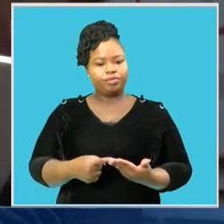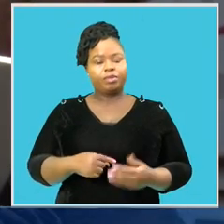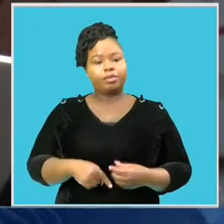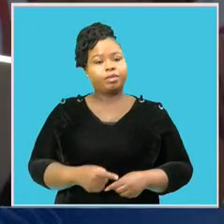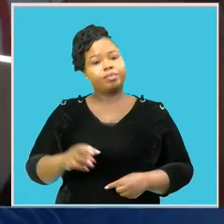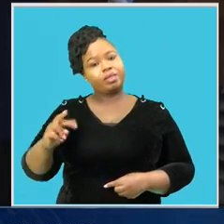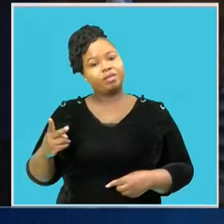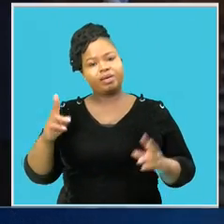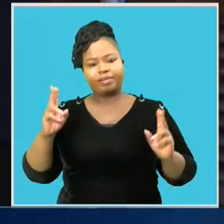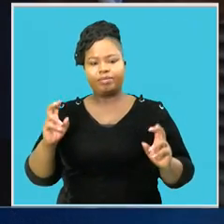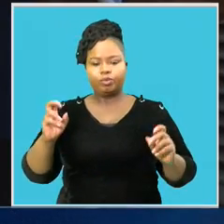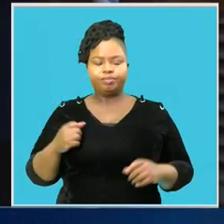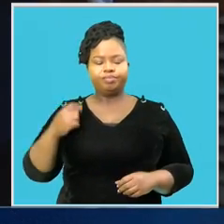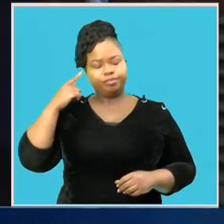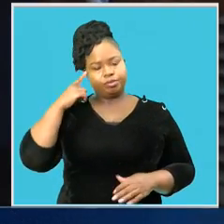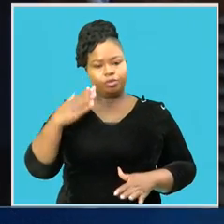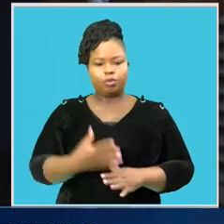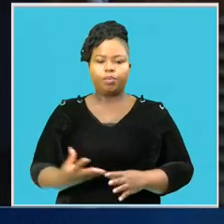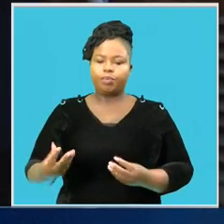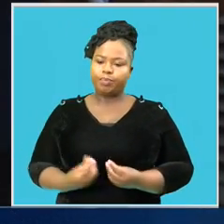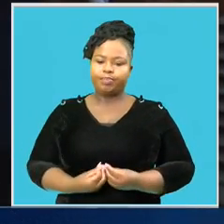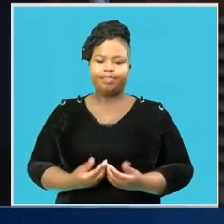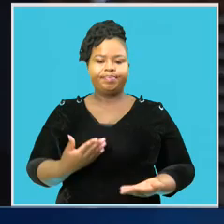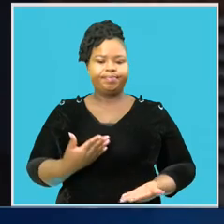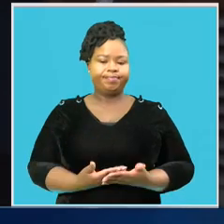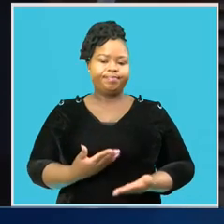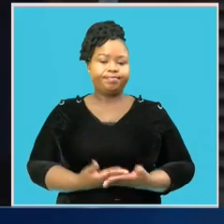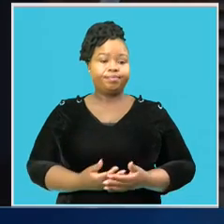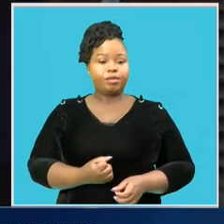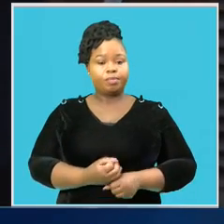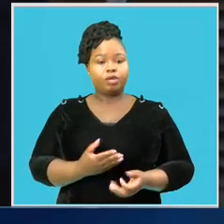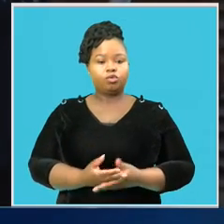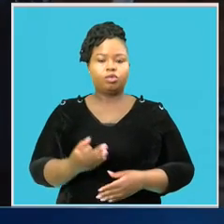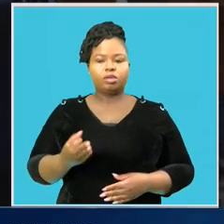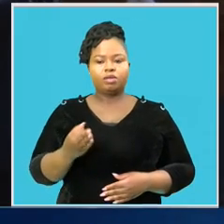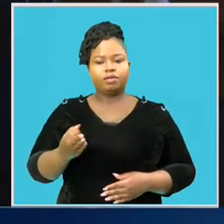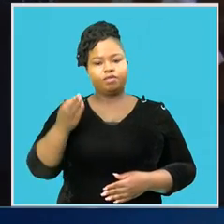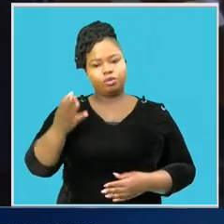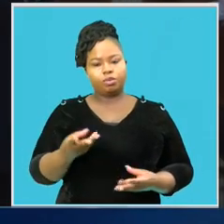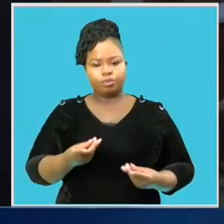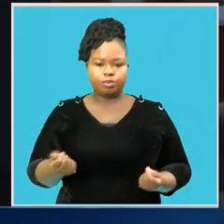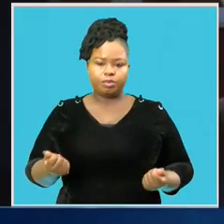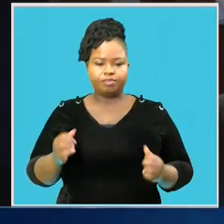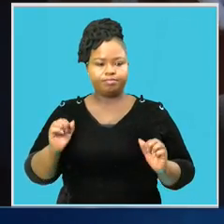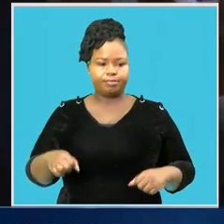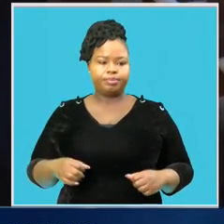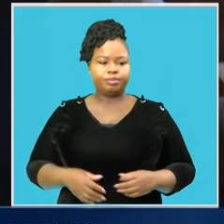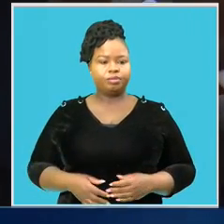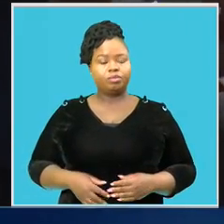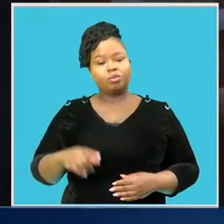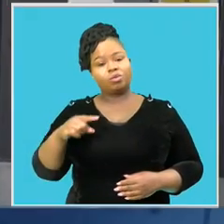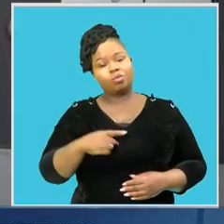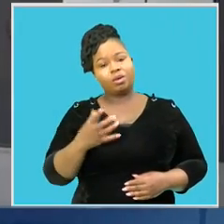issues that I think we can work together with them to make sure that in future we address. Because there is an